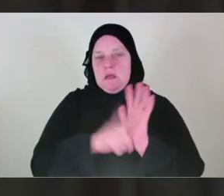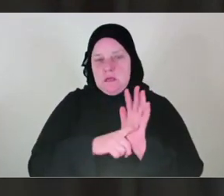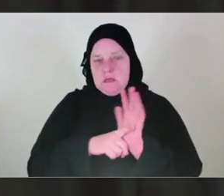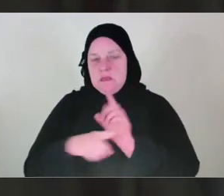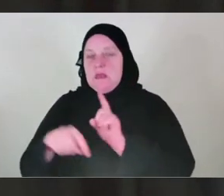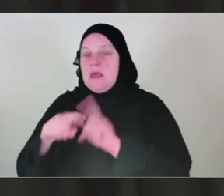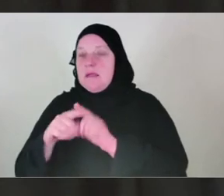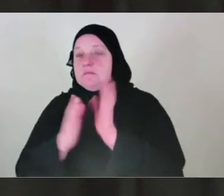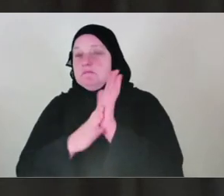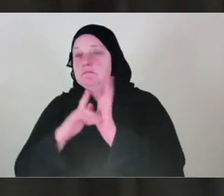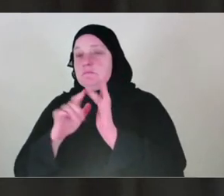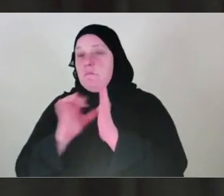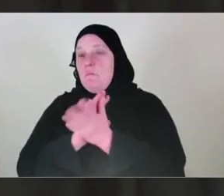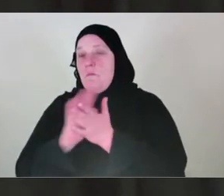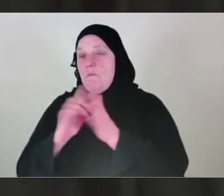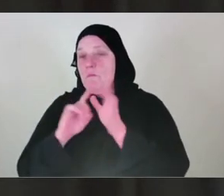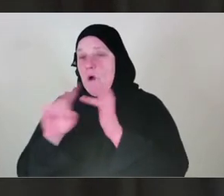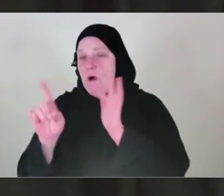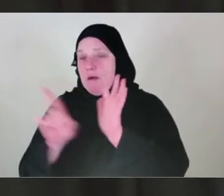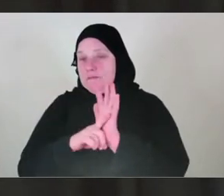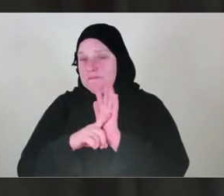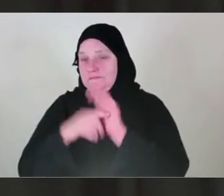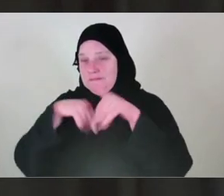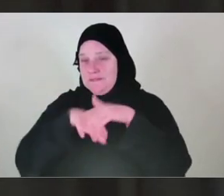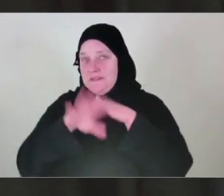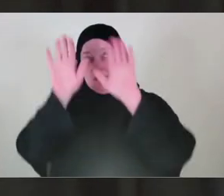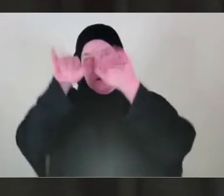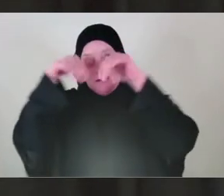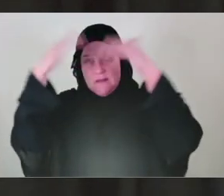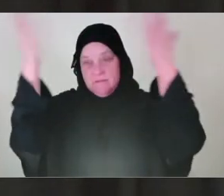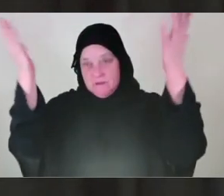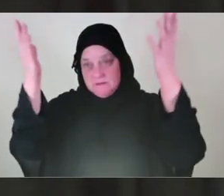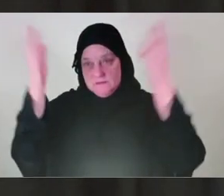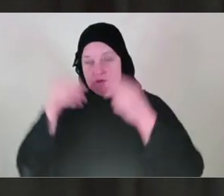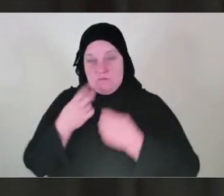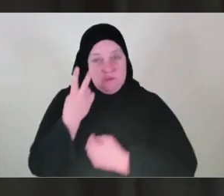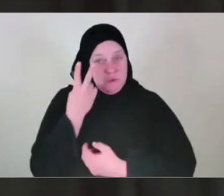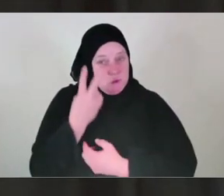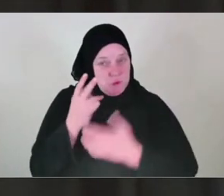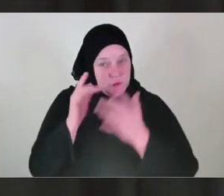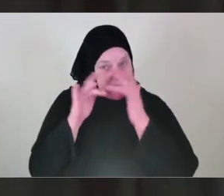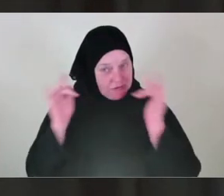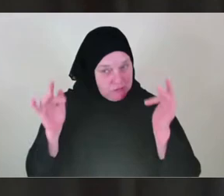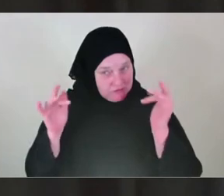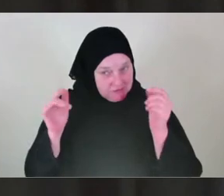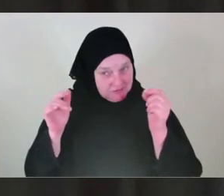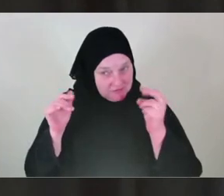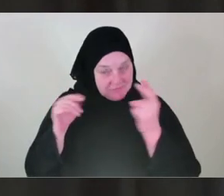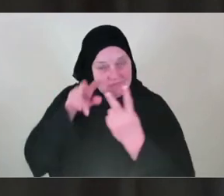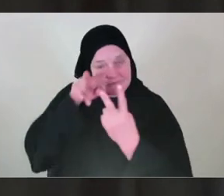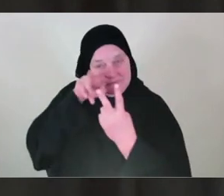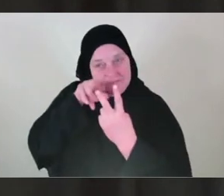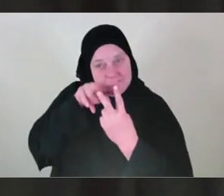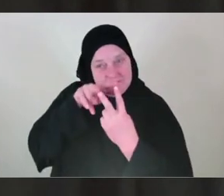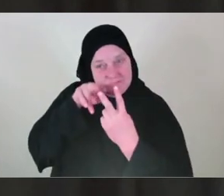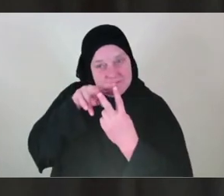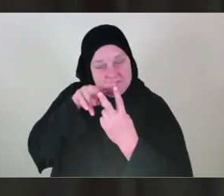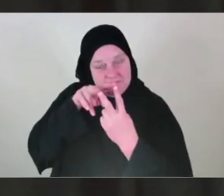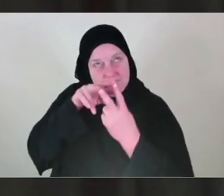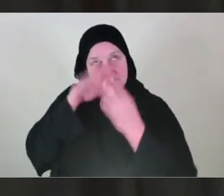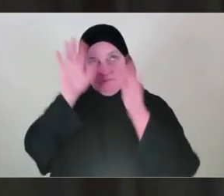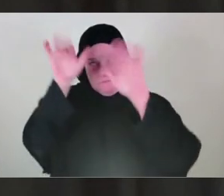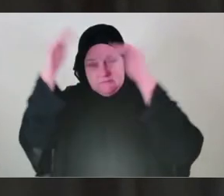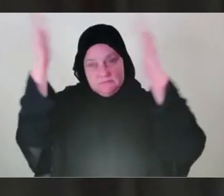So puts him in a situation because he wants him to let be known